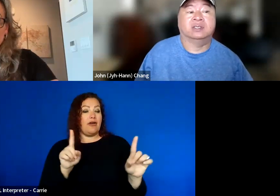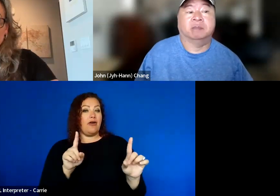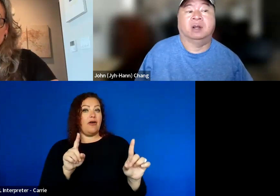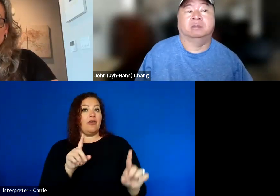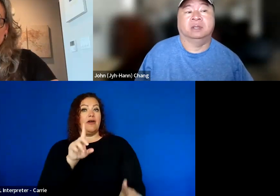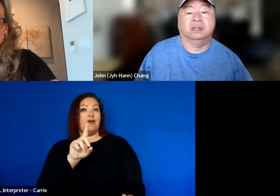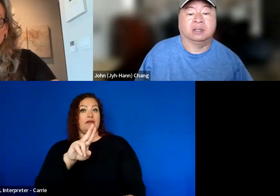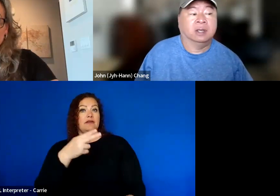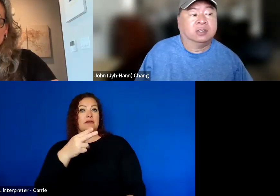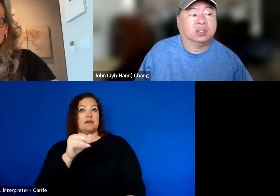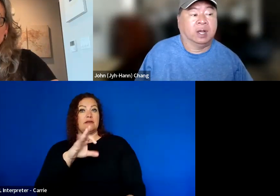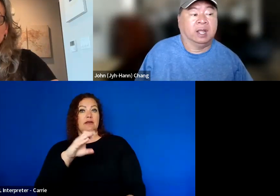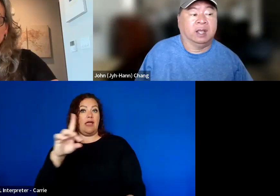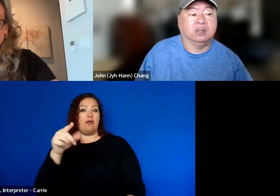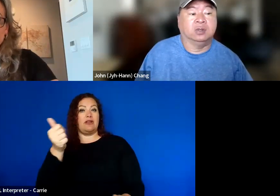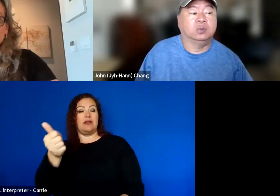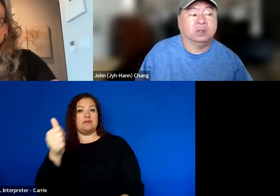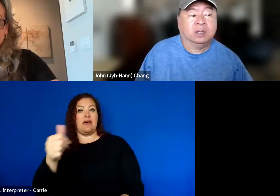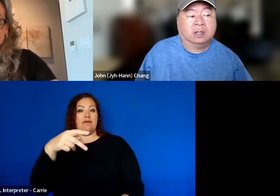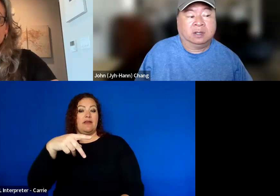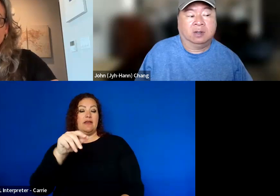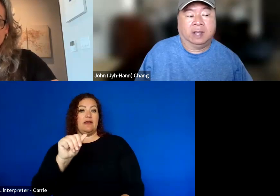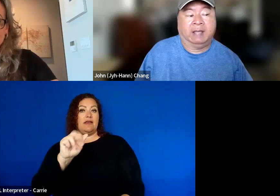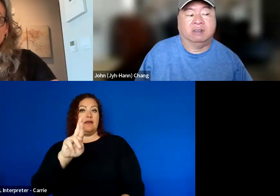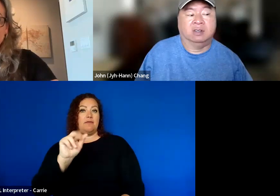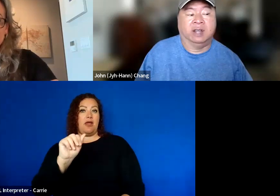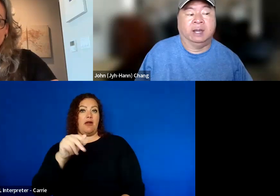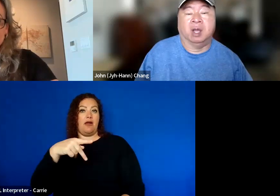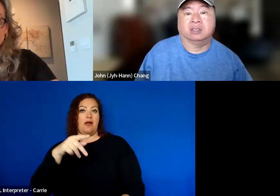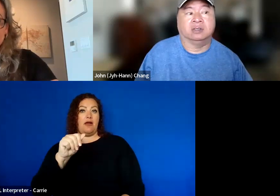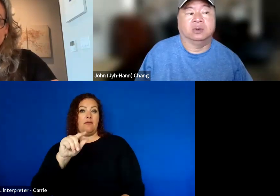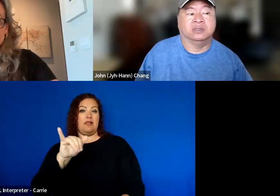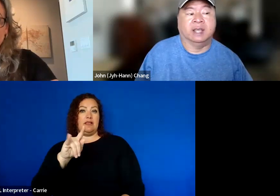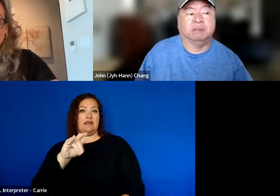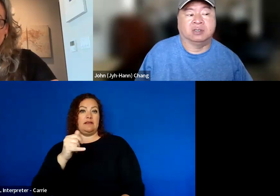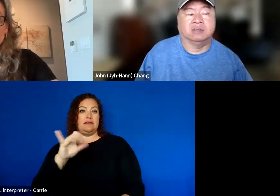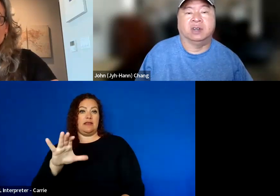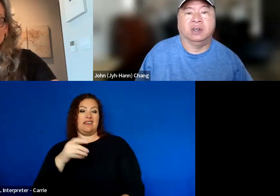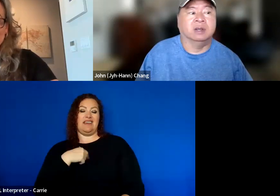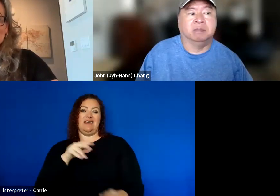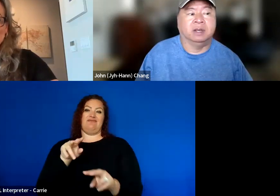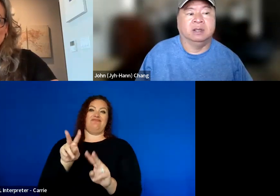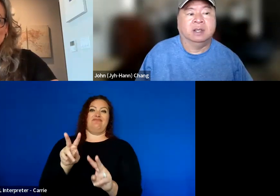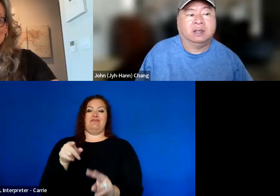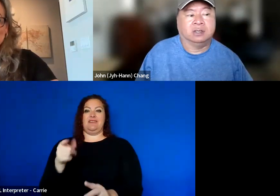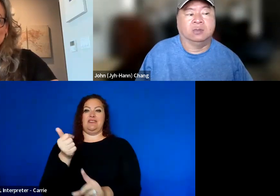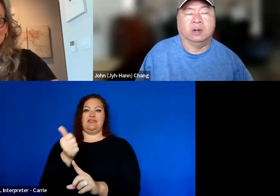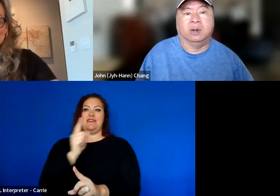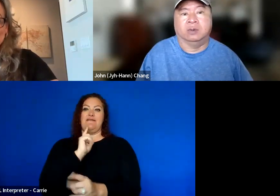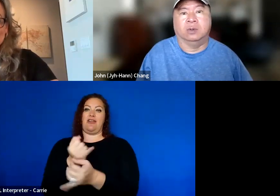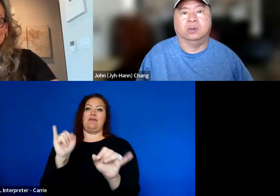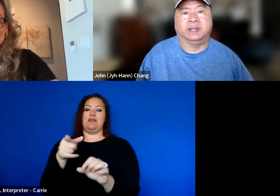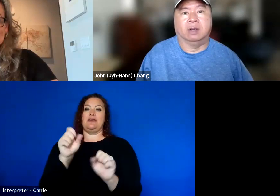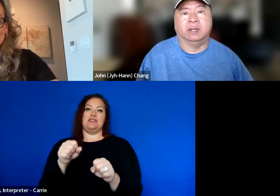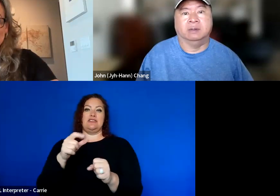Hayward is a paraplegic, so I do, have a little animosity towards that, because she's very independent and she can run